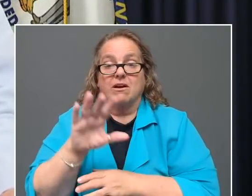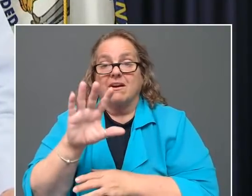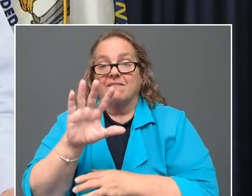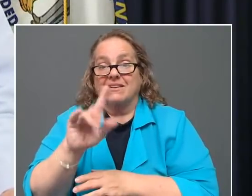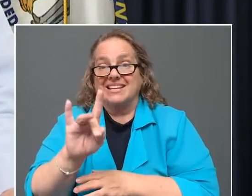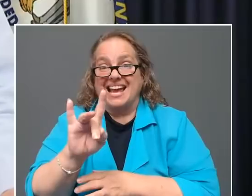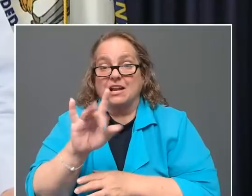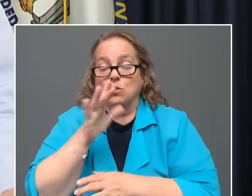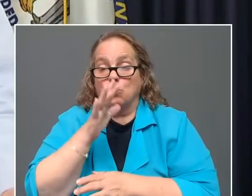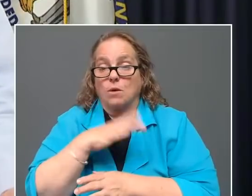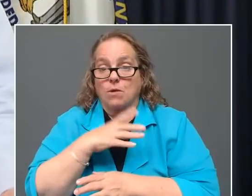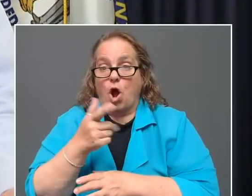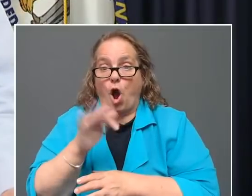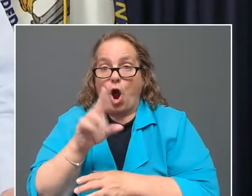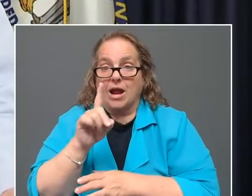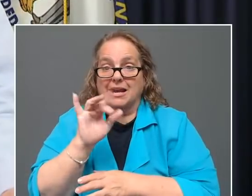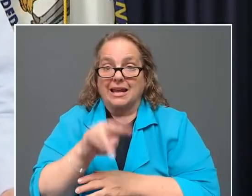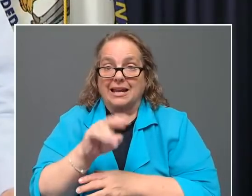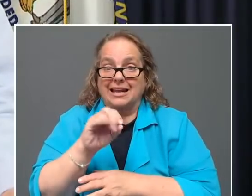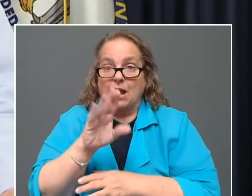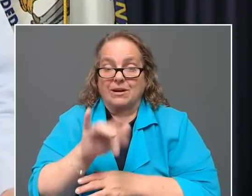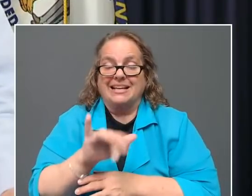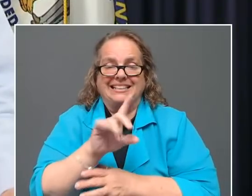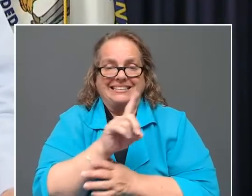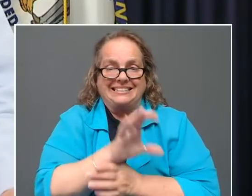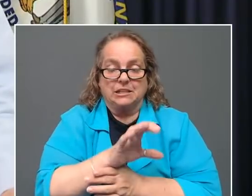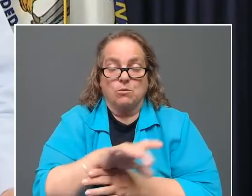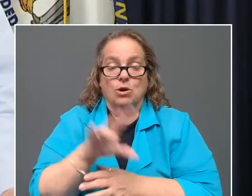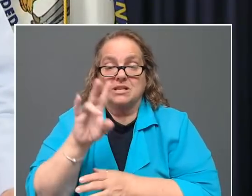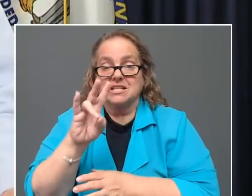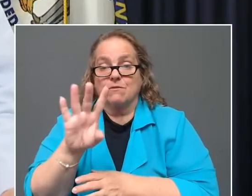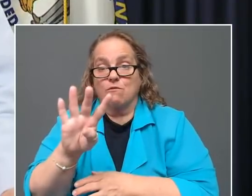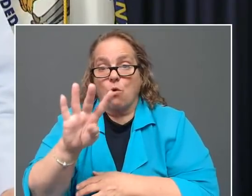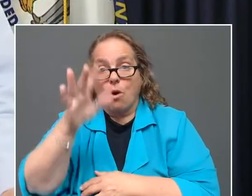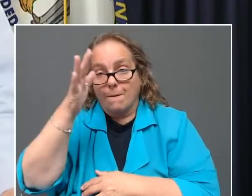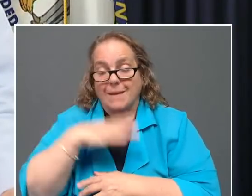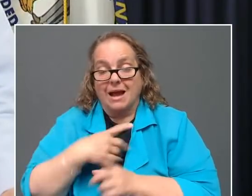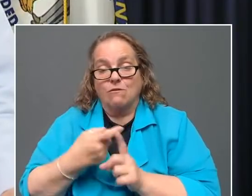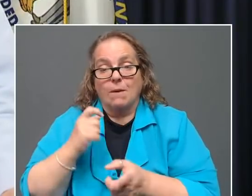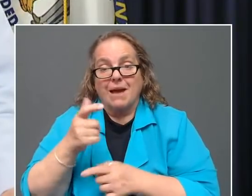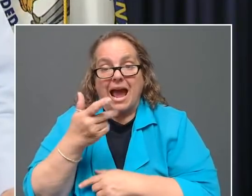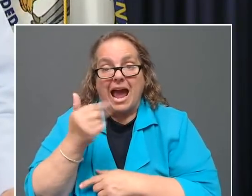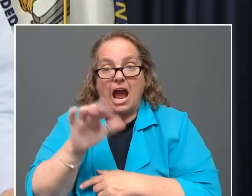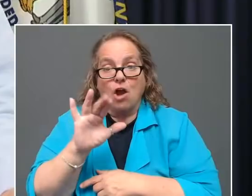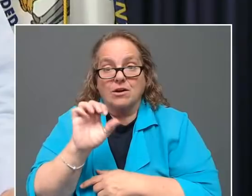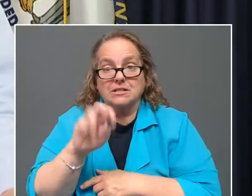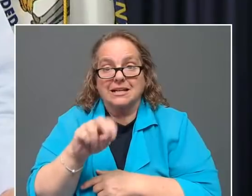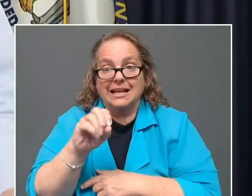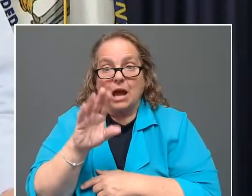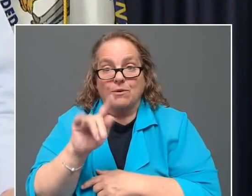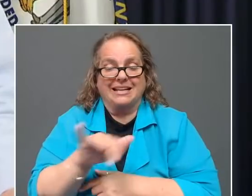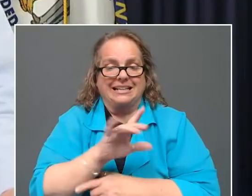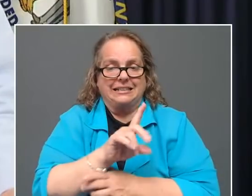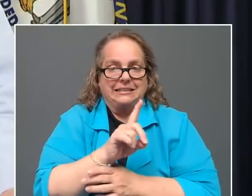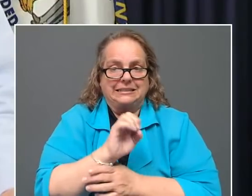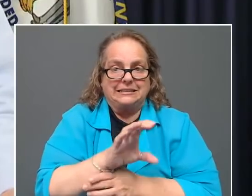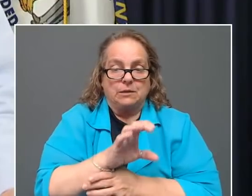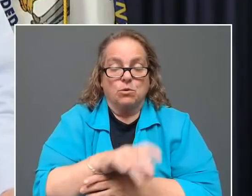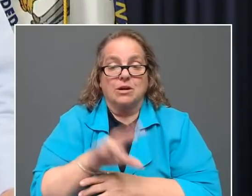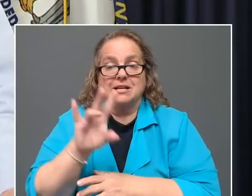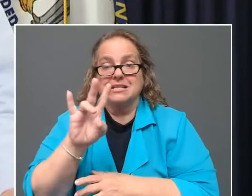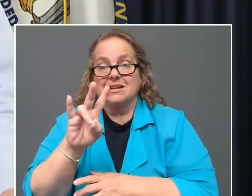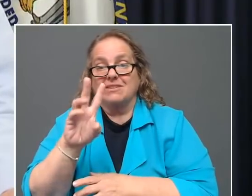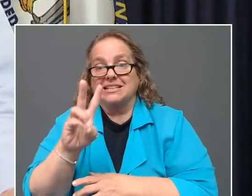County, December, a 74-year-old man from Harrison County, December, a 76-year-old woman from